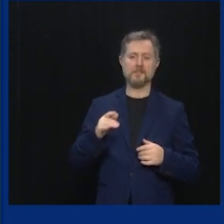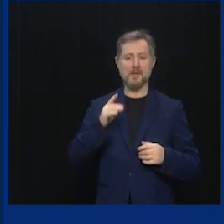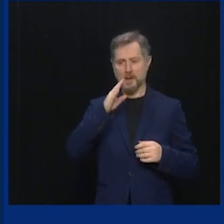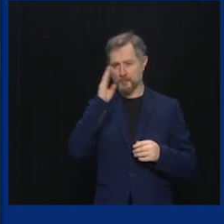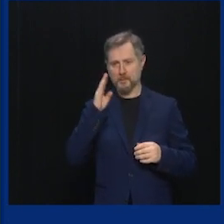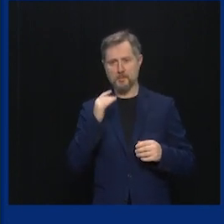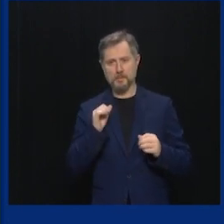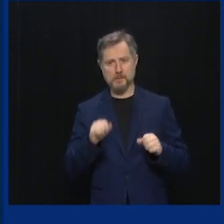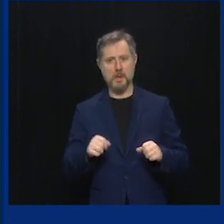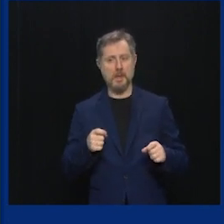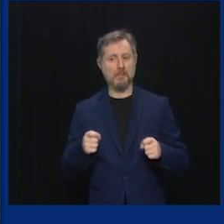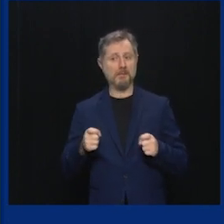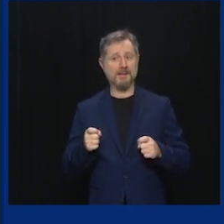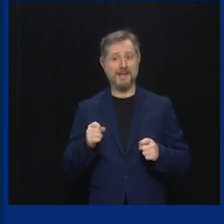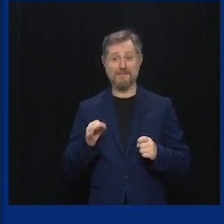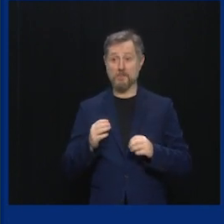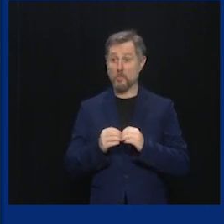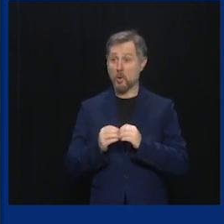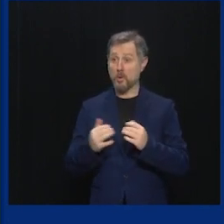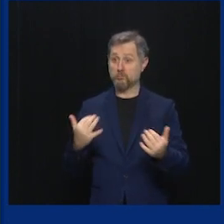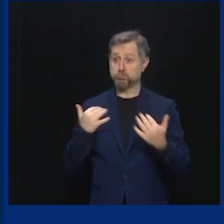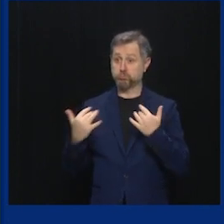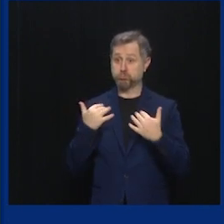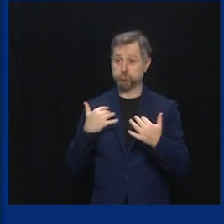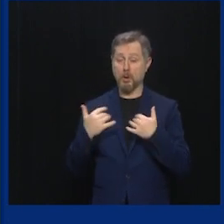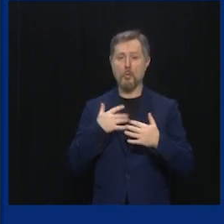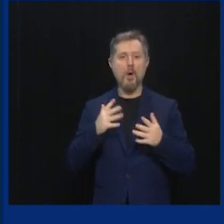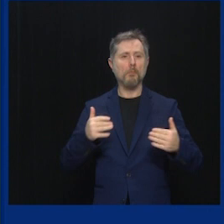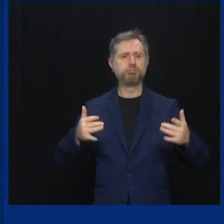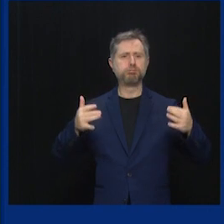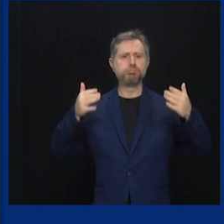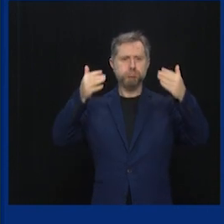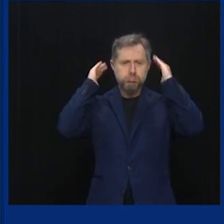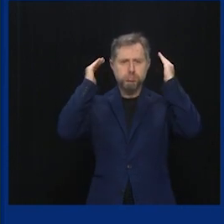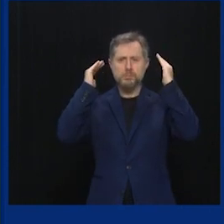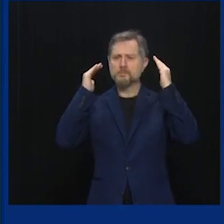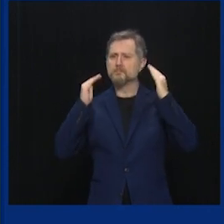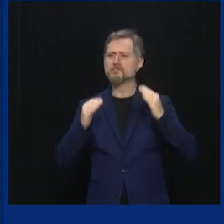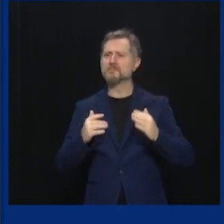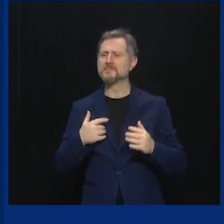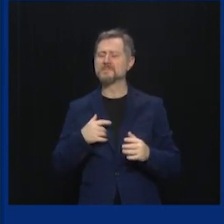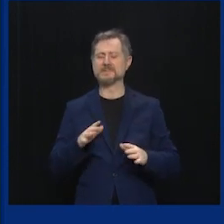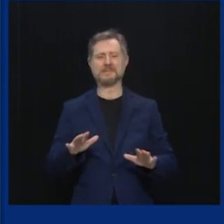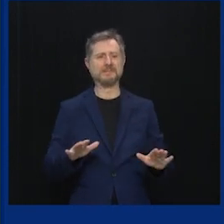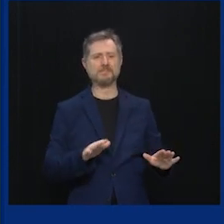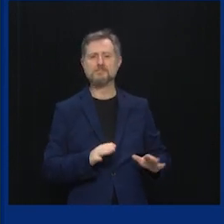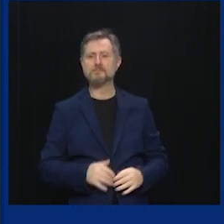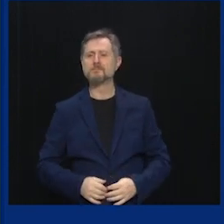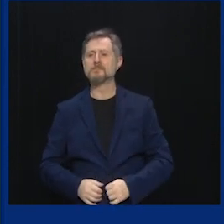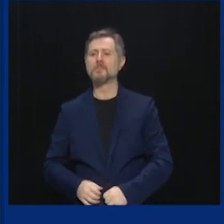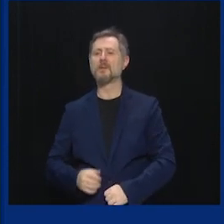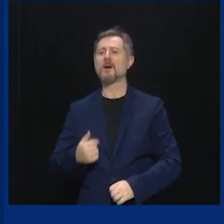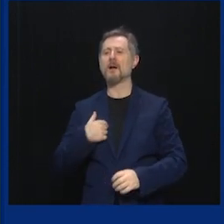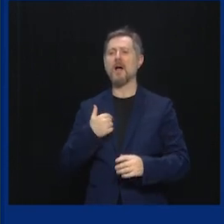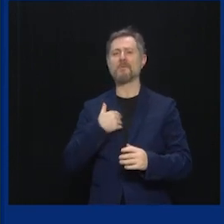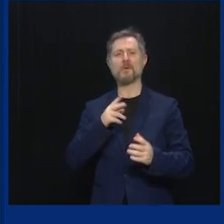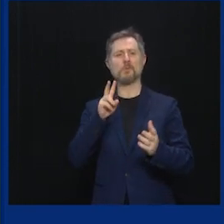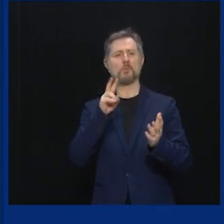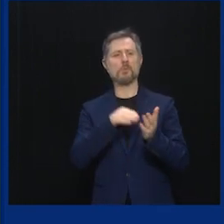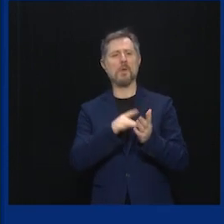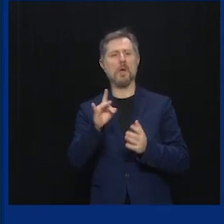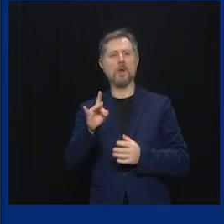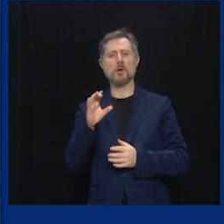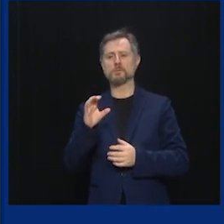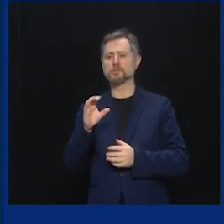handle the influx of patients, whether it's from COVID or otherwise. And we currently have 2,829 people